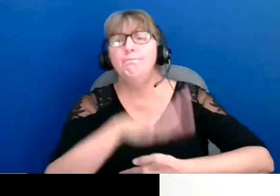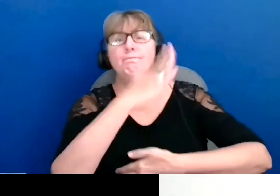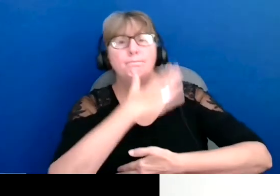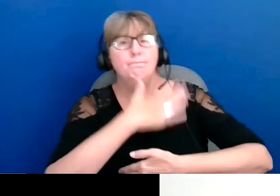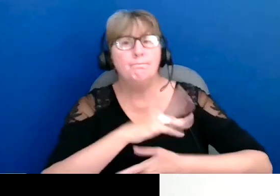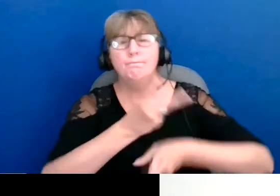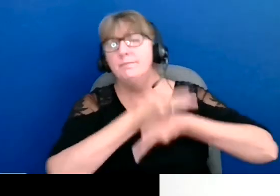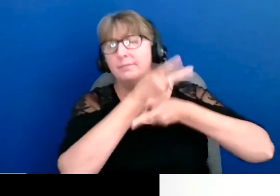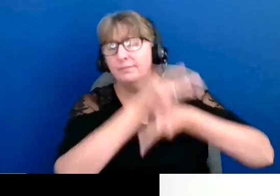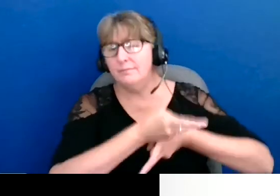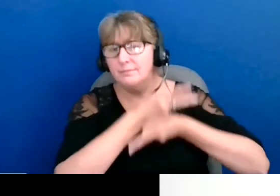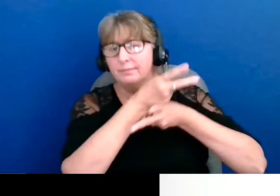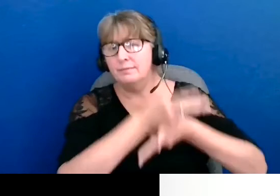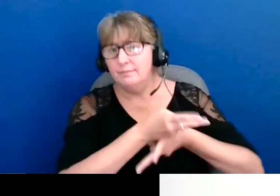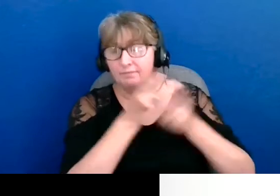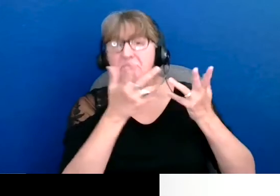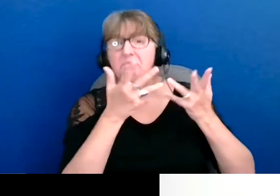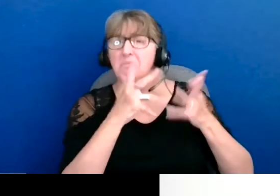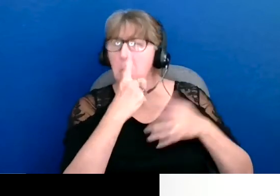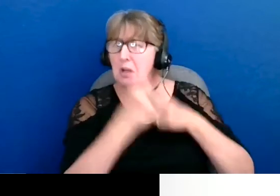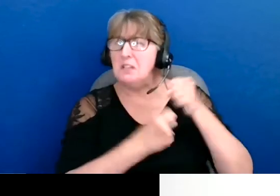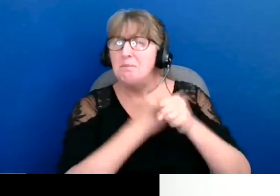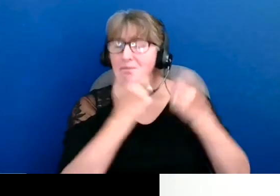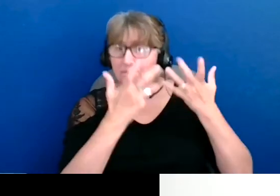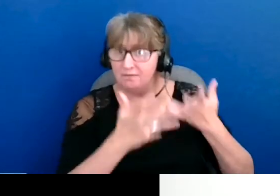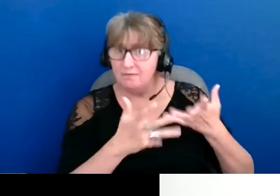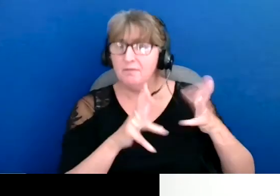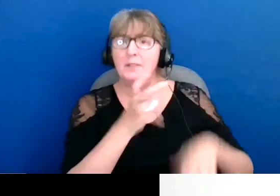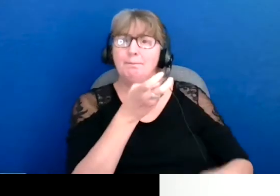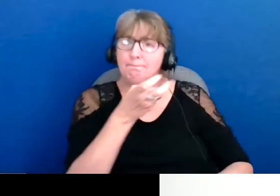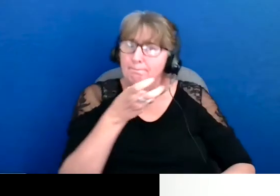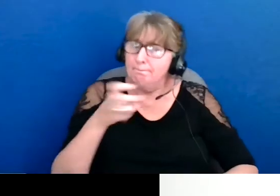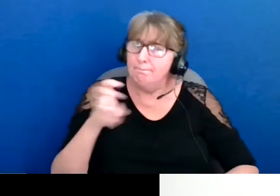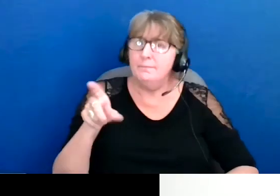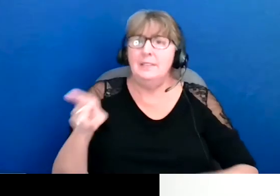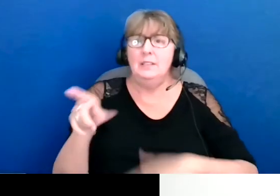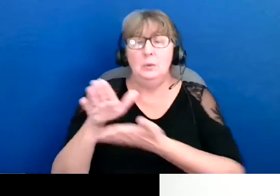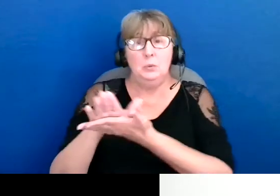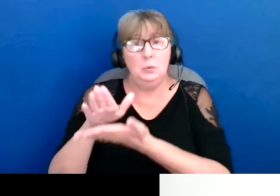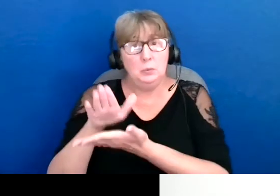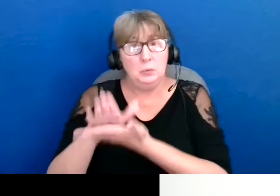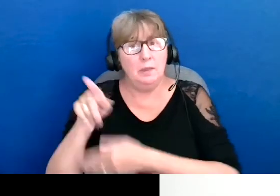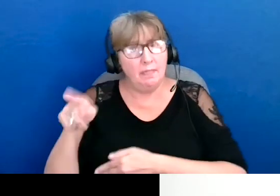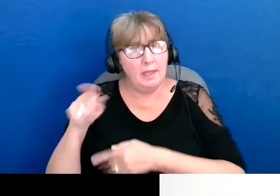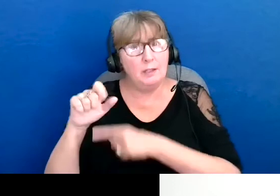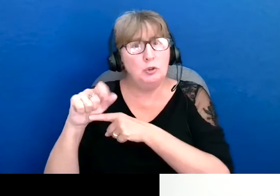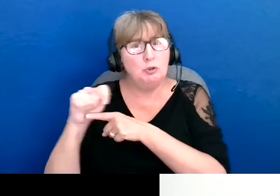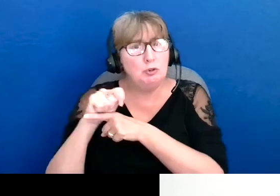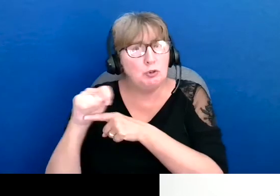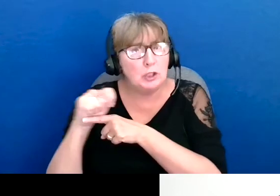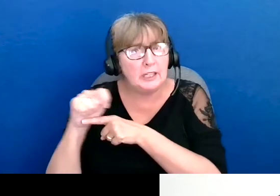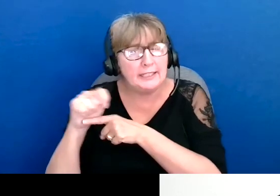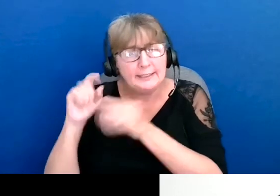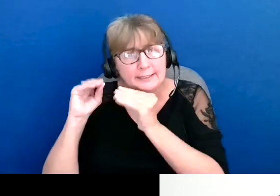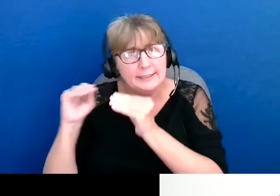care. After about a year, he went back to the guide dog school and received guiding training,